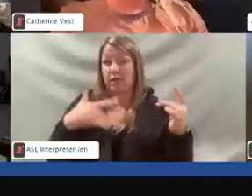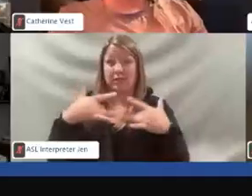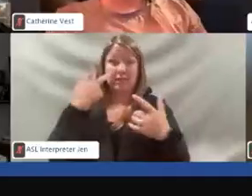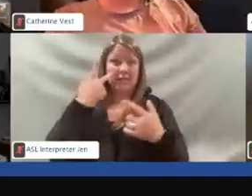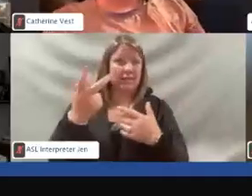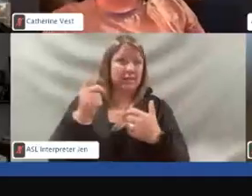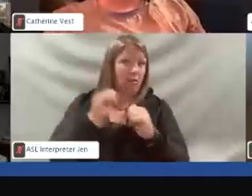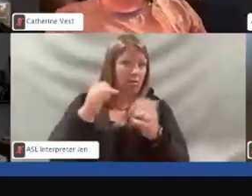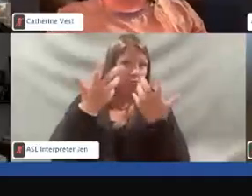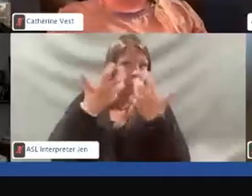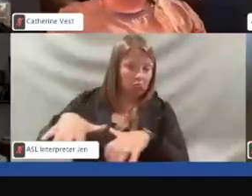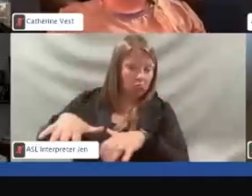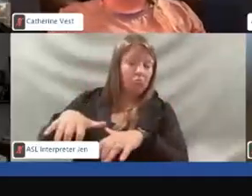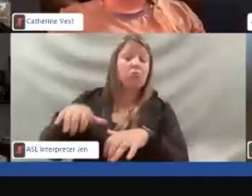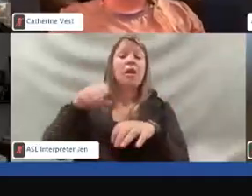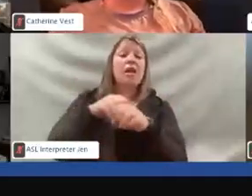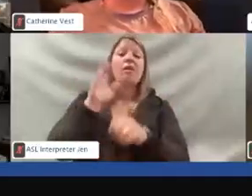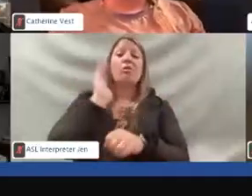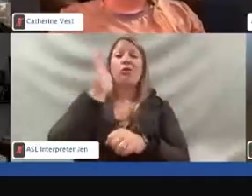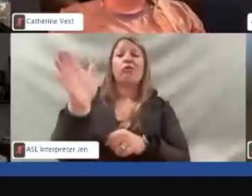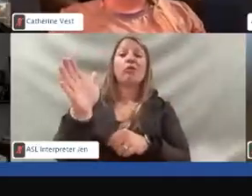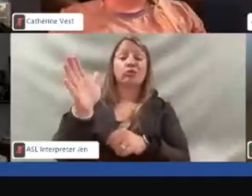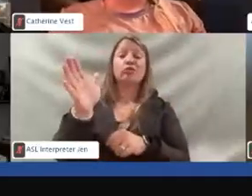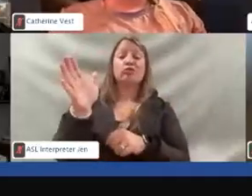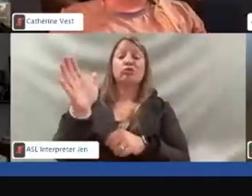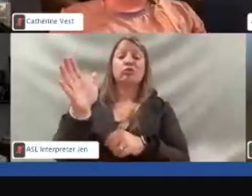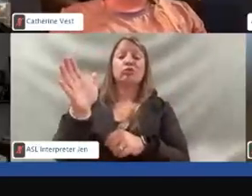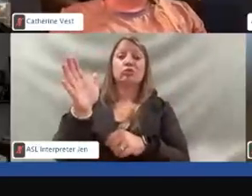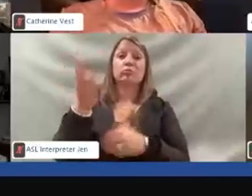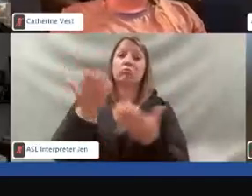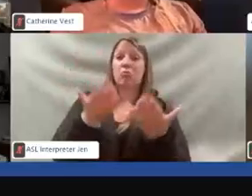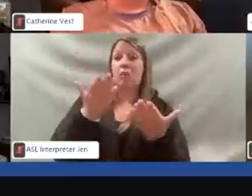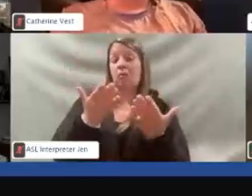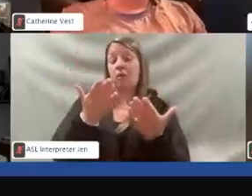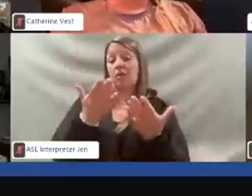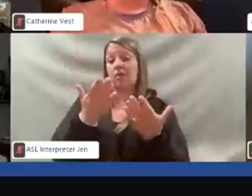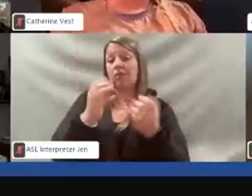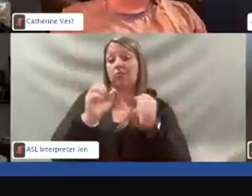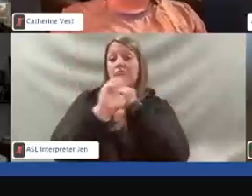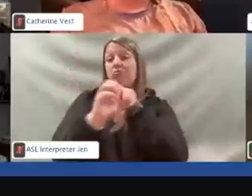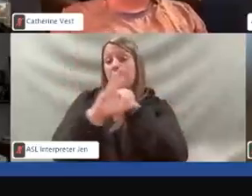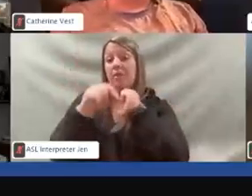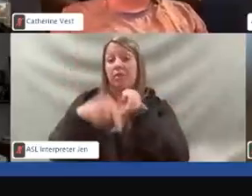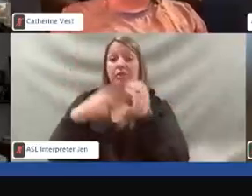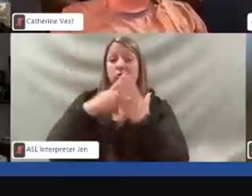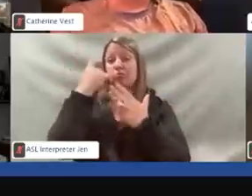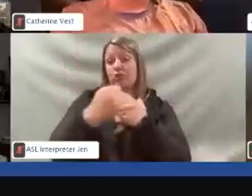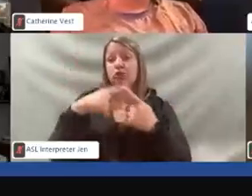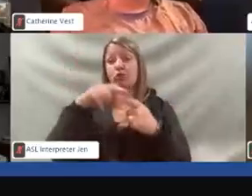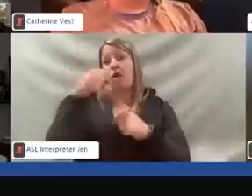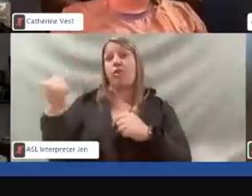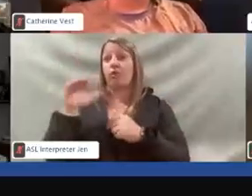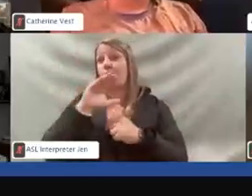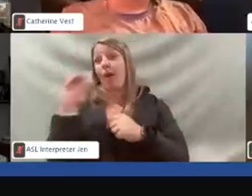that goes. And then in the future, what we would like to do is potentially to market out this project to other companies as well.